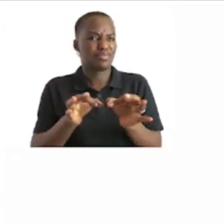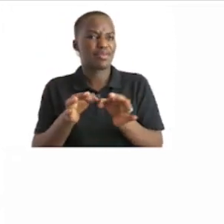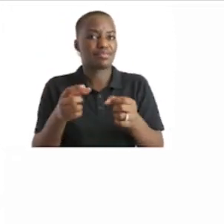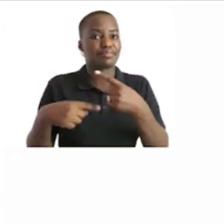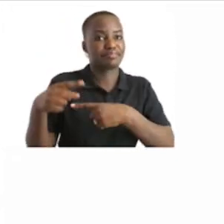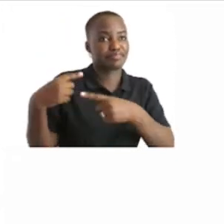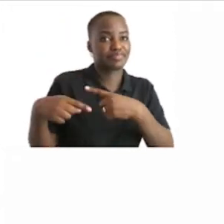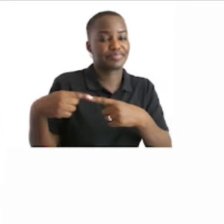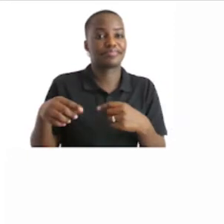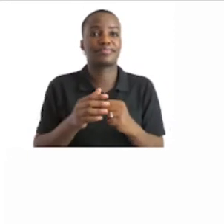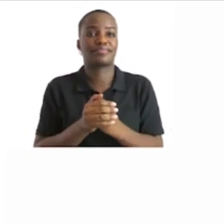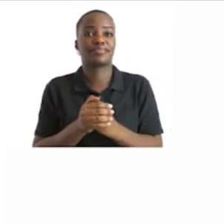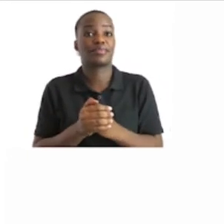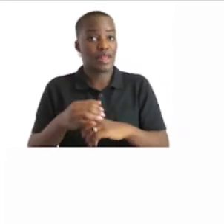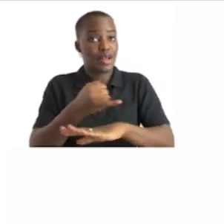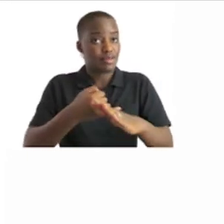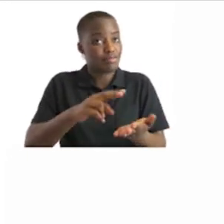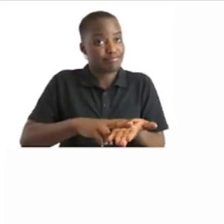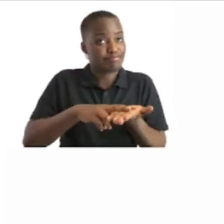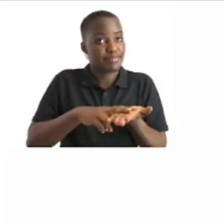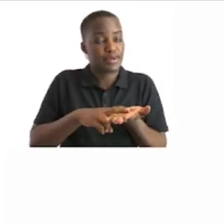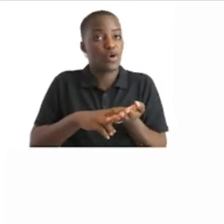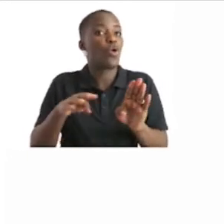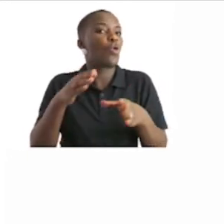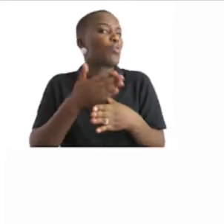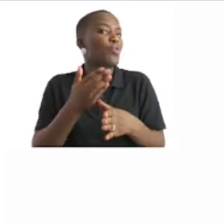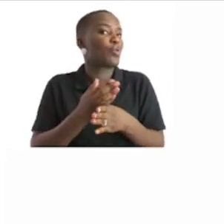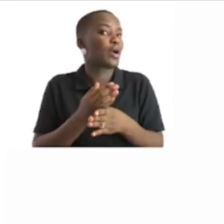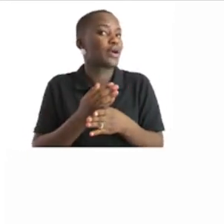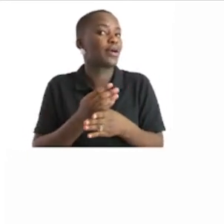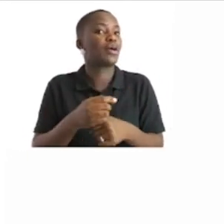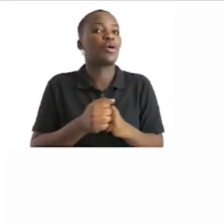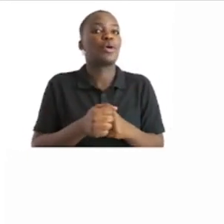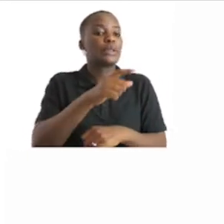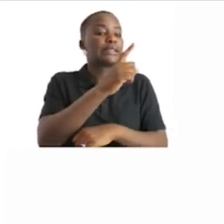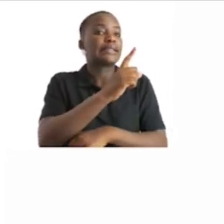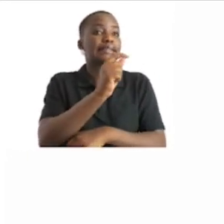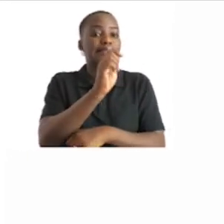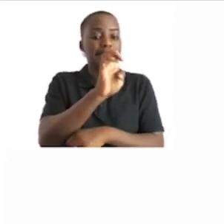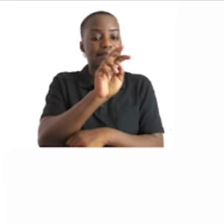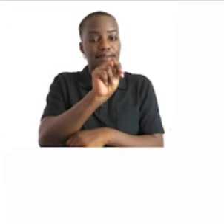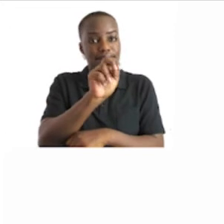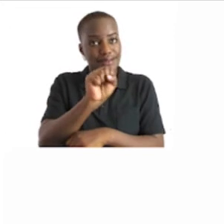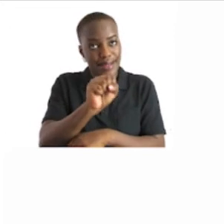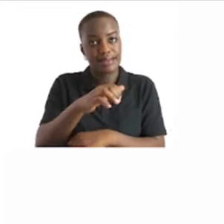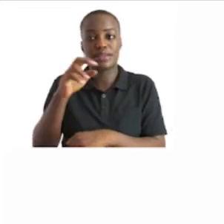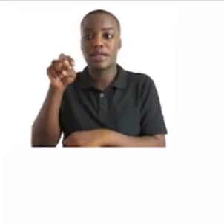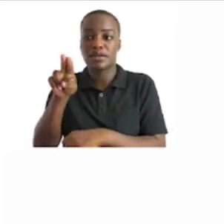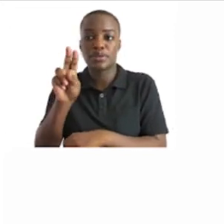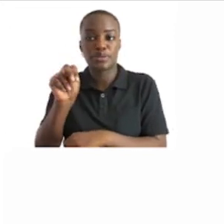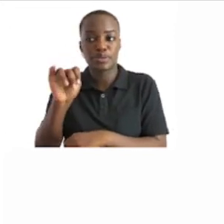again. With place values, we are dealing with tens and units,